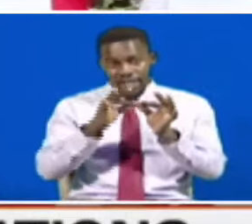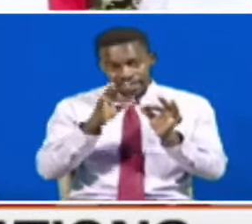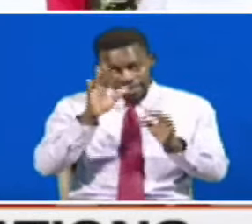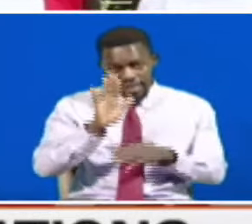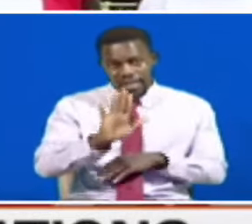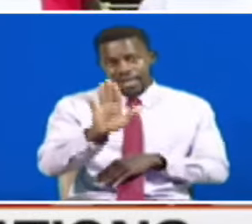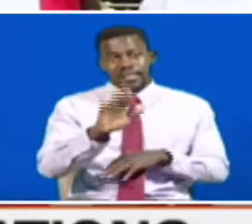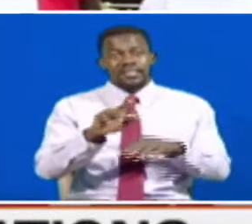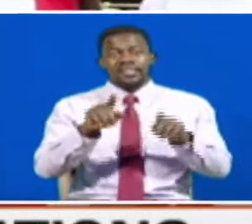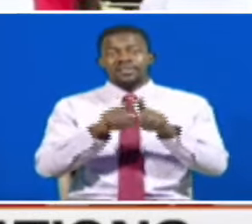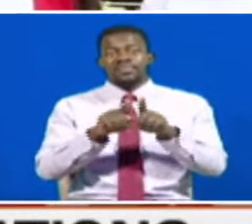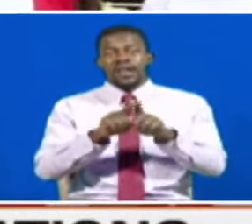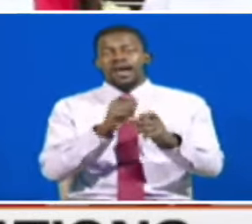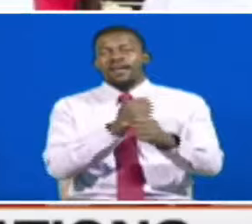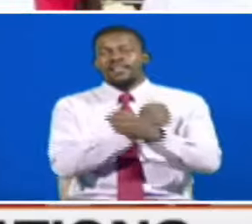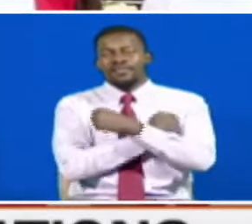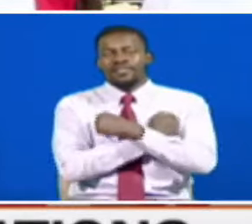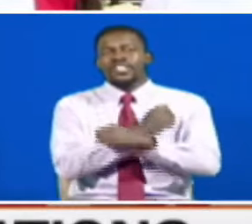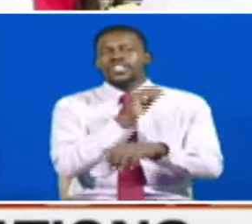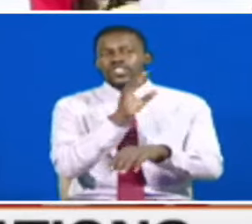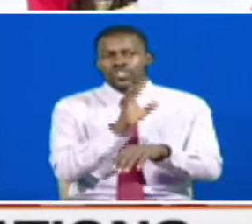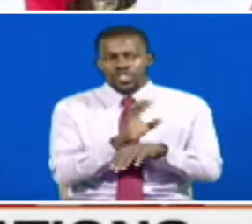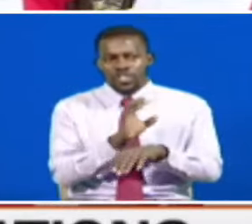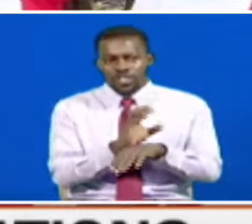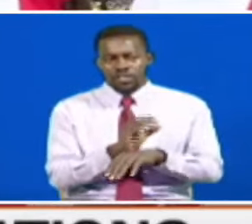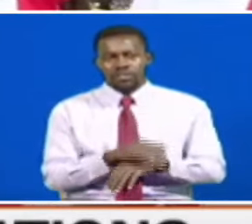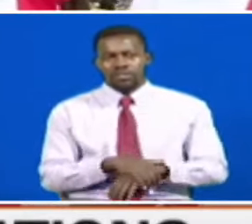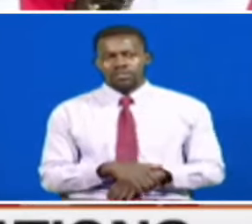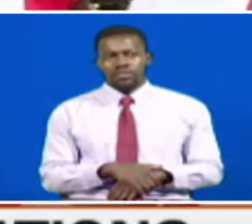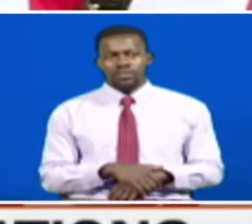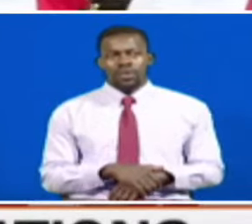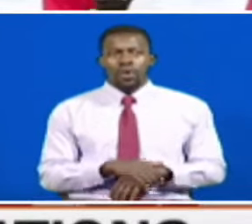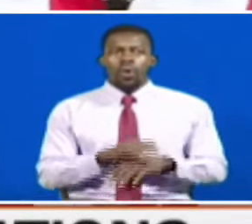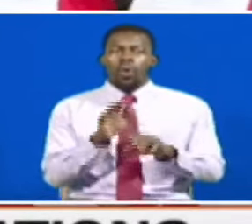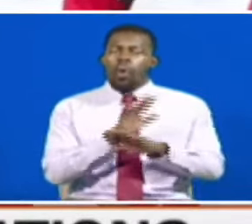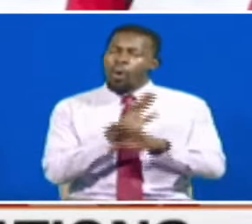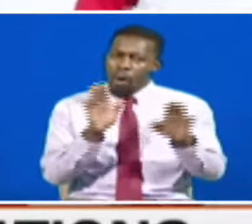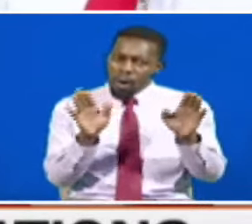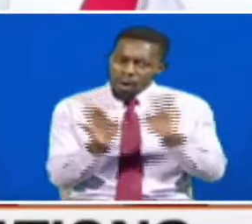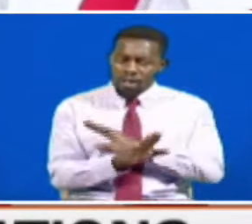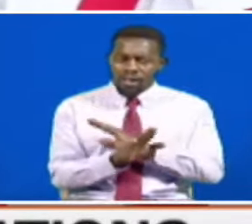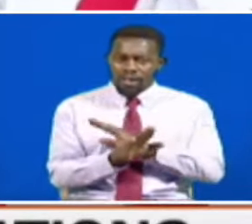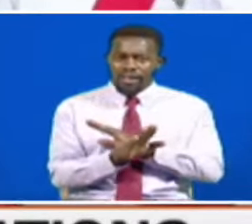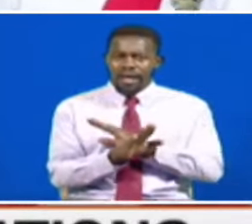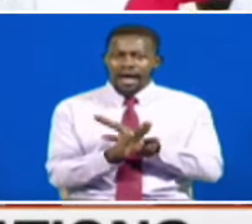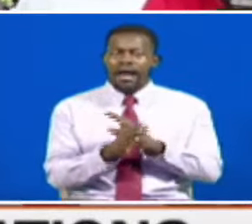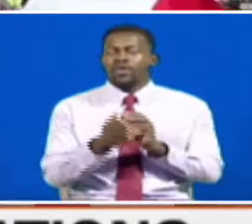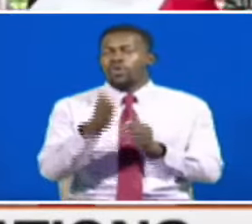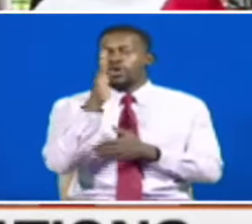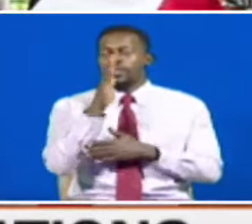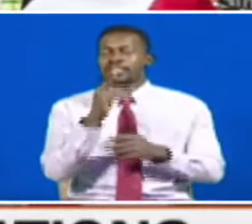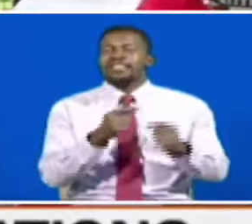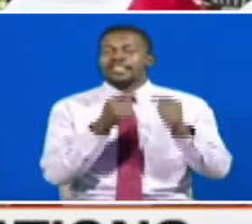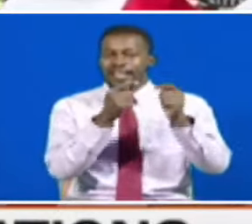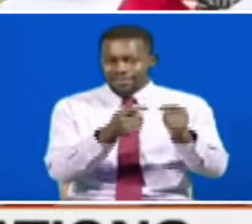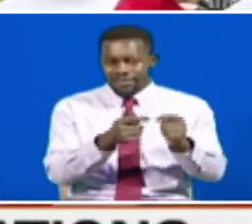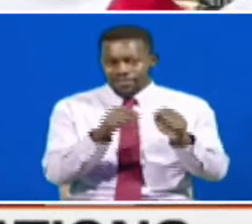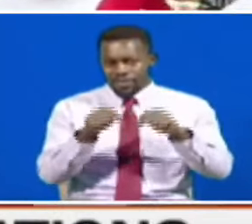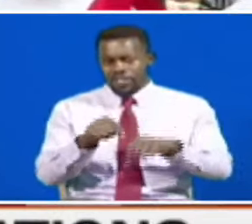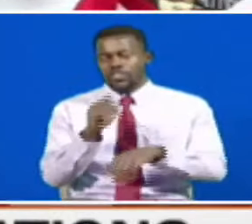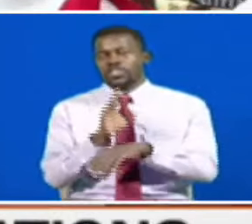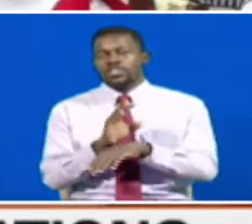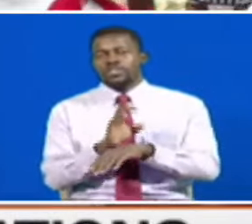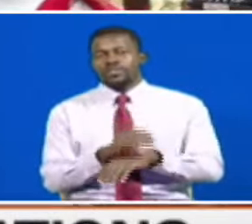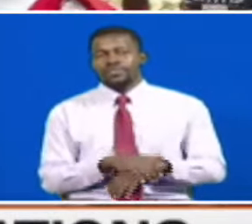kuwa wanarika. You are God's gift to the church. You are God's gift to the world because of your